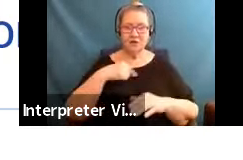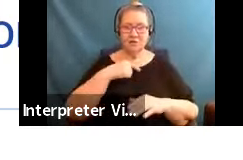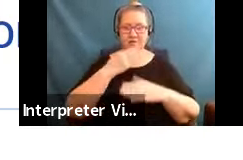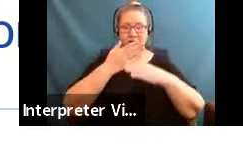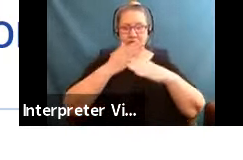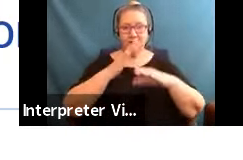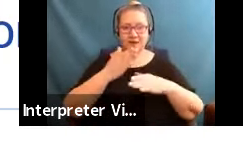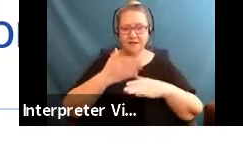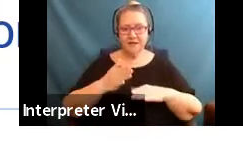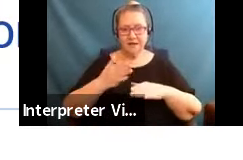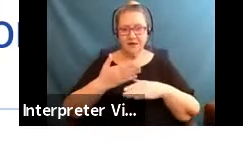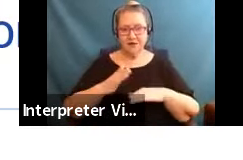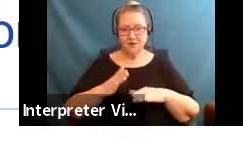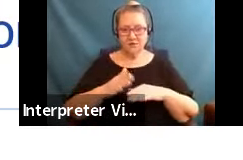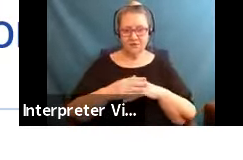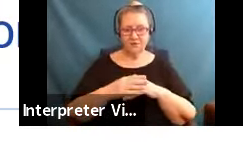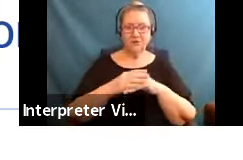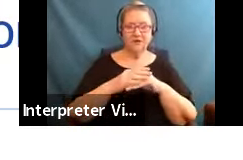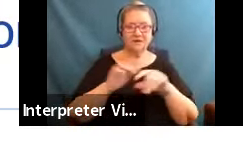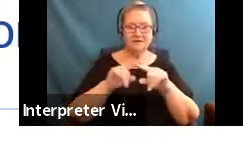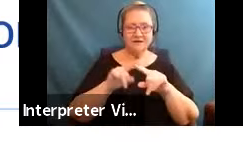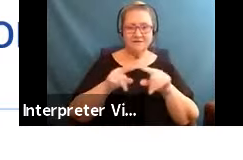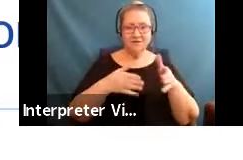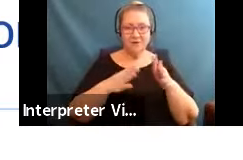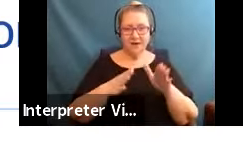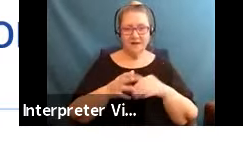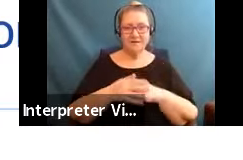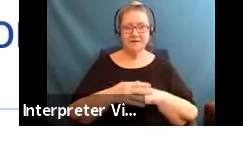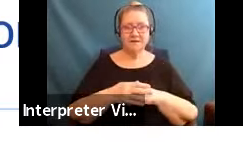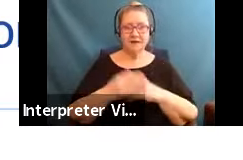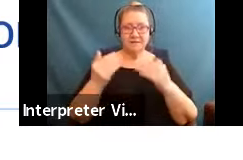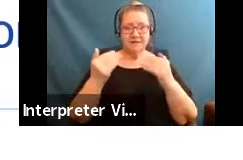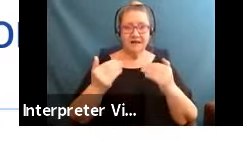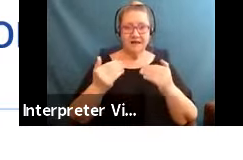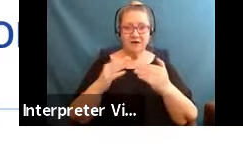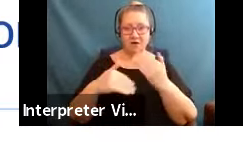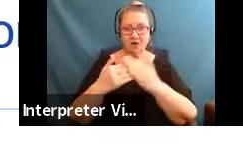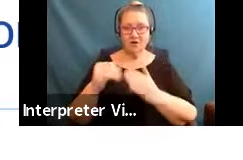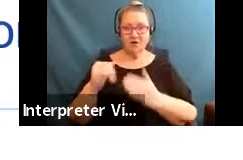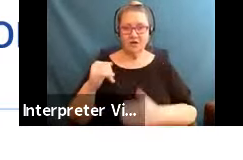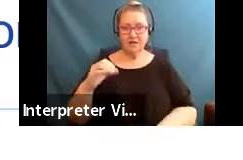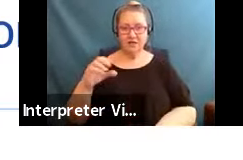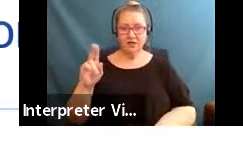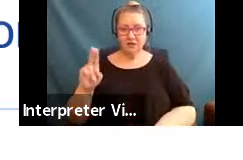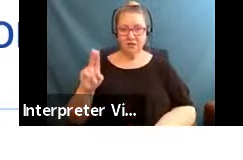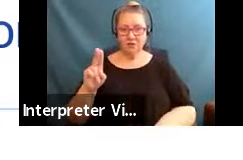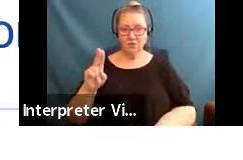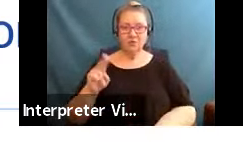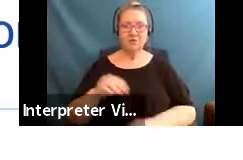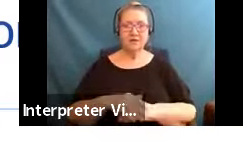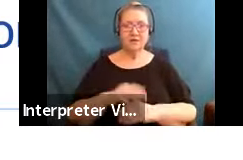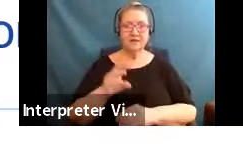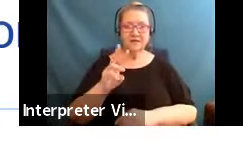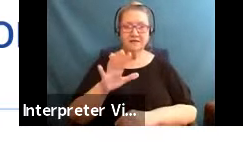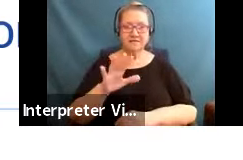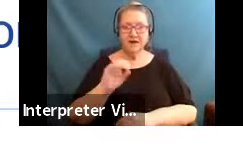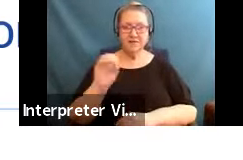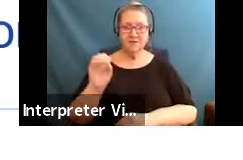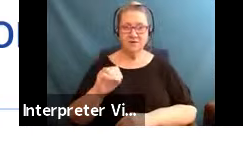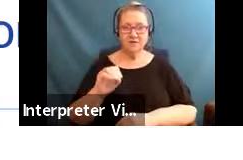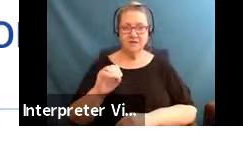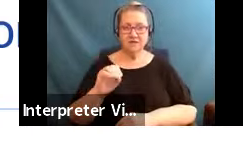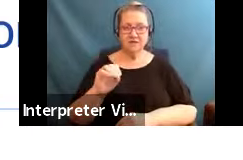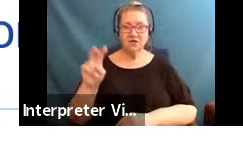the decades rather than the 65 versus 75. But if you look at all ICU admissions, 65% or about 2/3 of them are